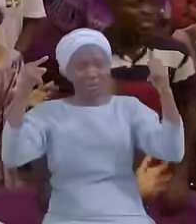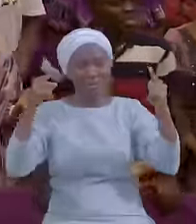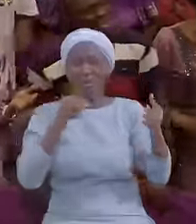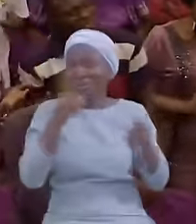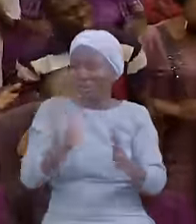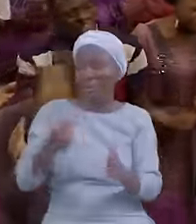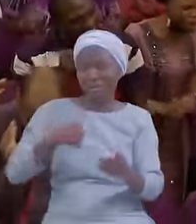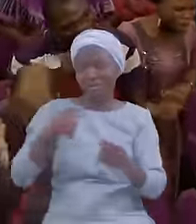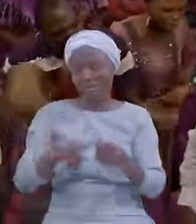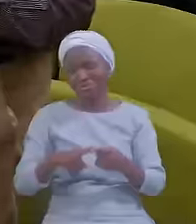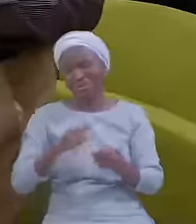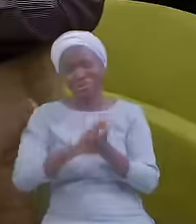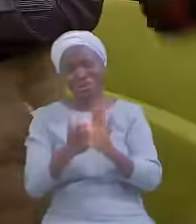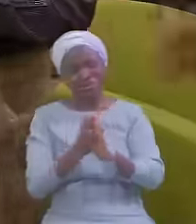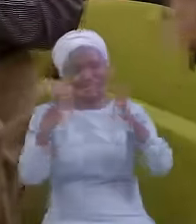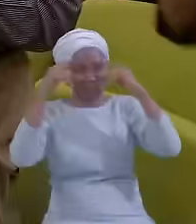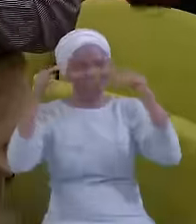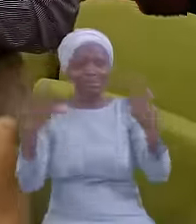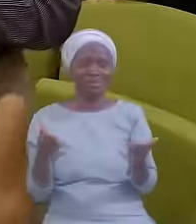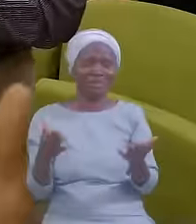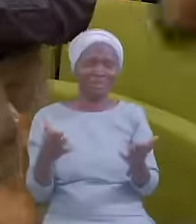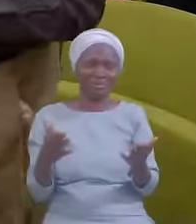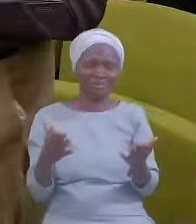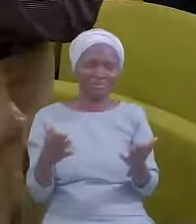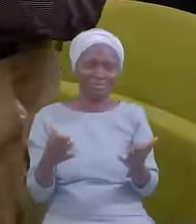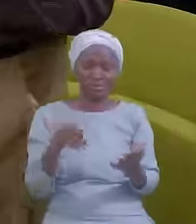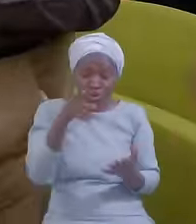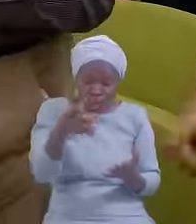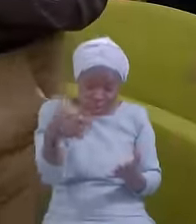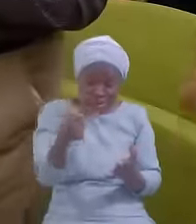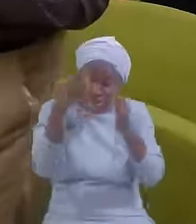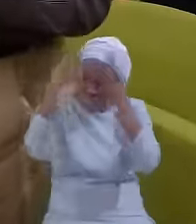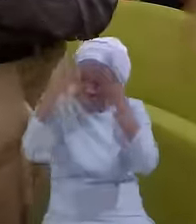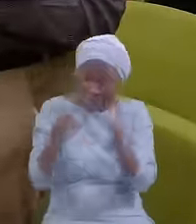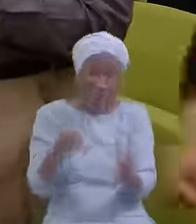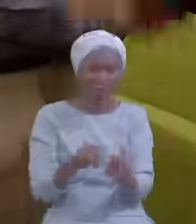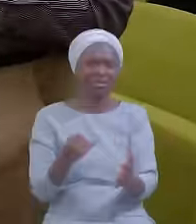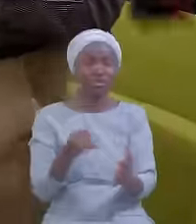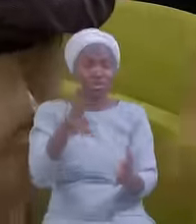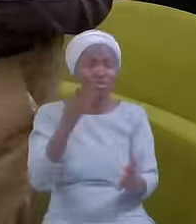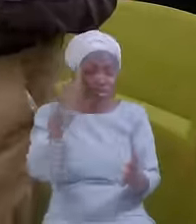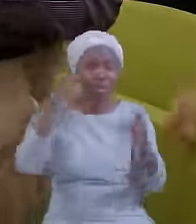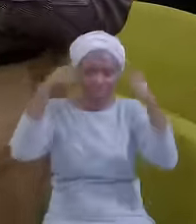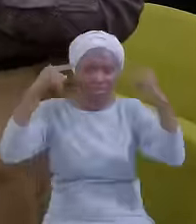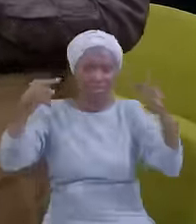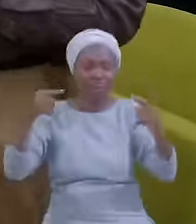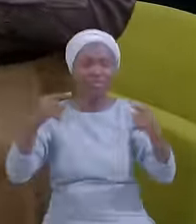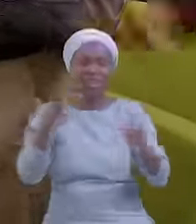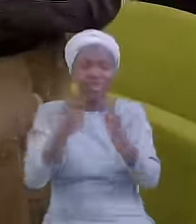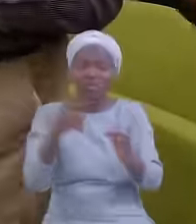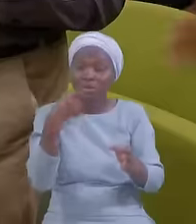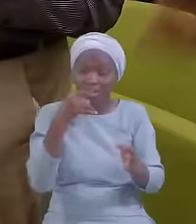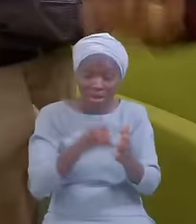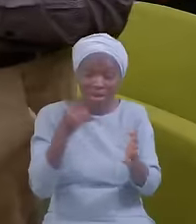make it. You decide, you determine. You'll make it and you will